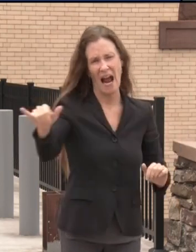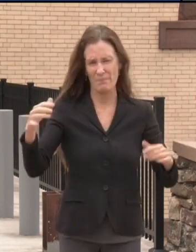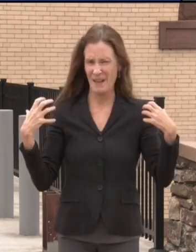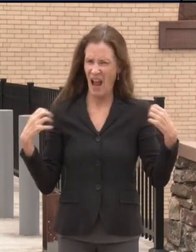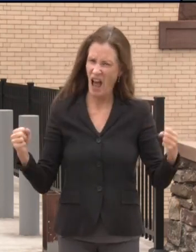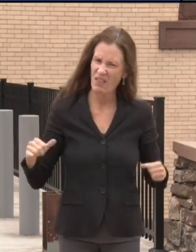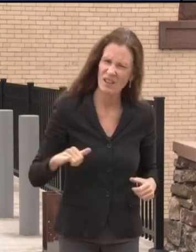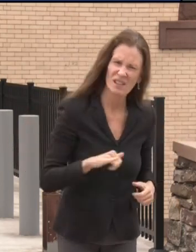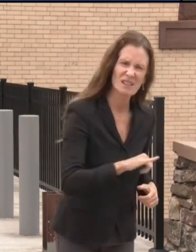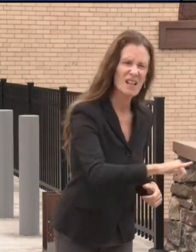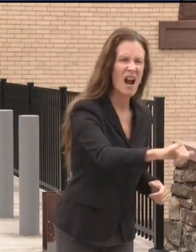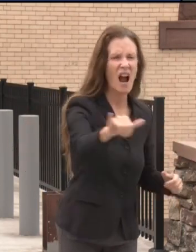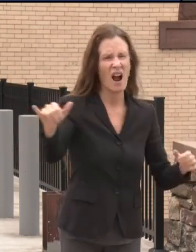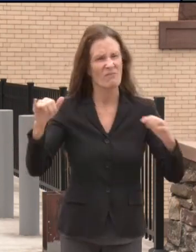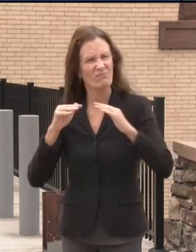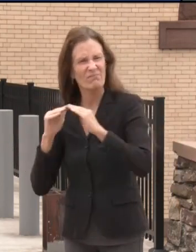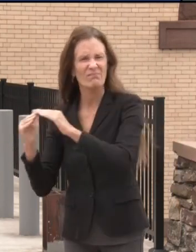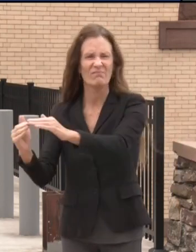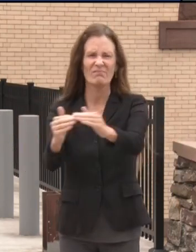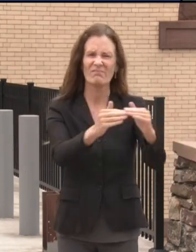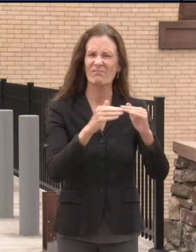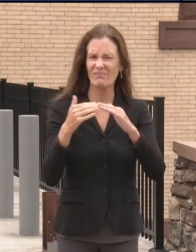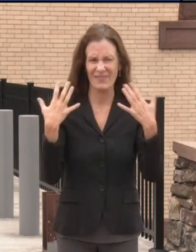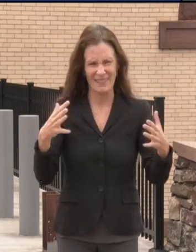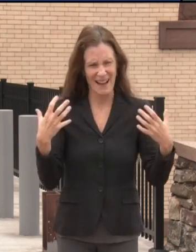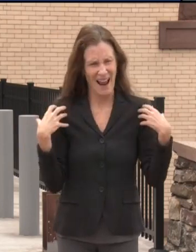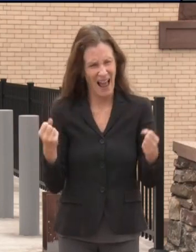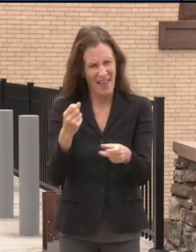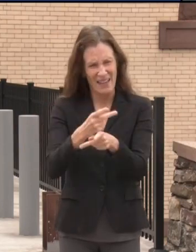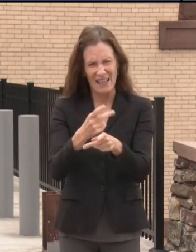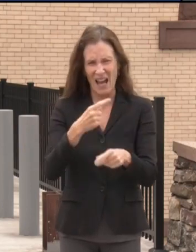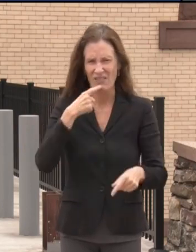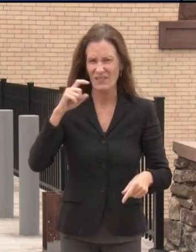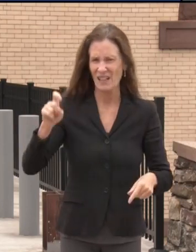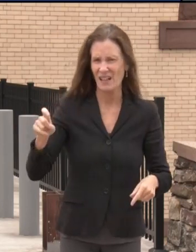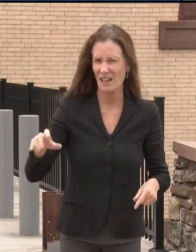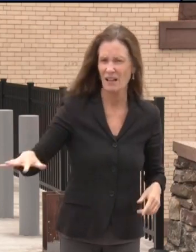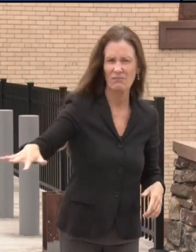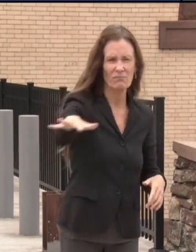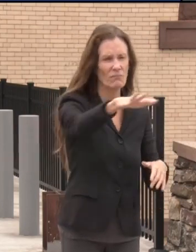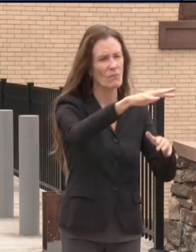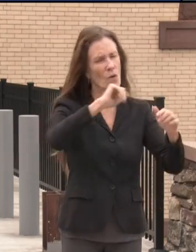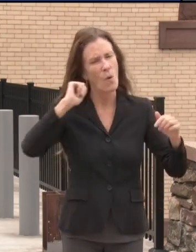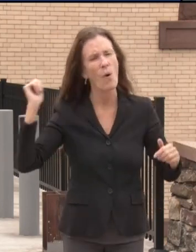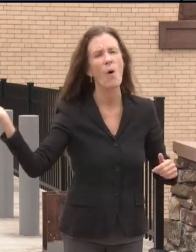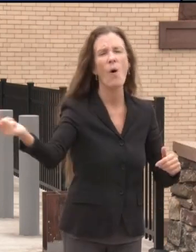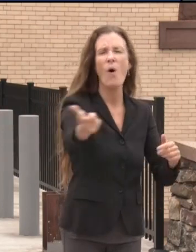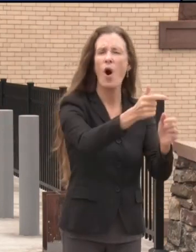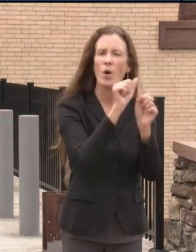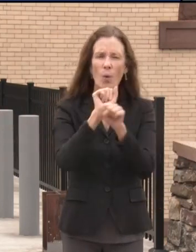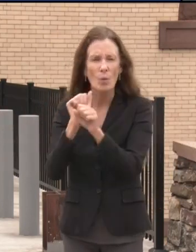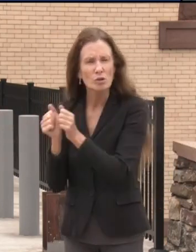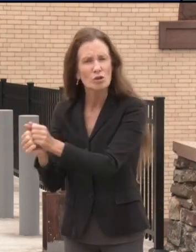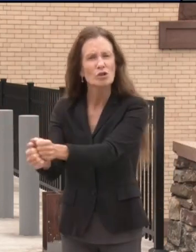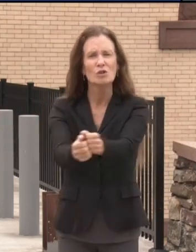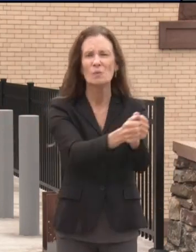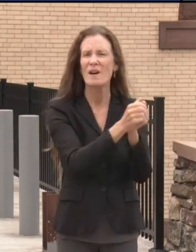make sense for the health care of their fellow employees, and make sense for the broader